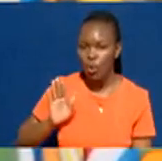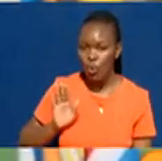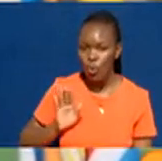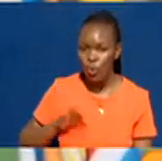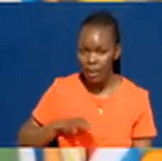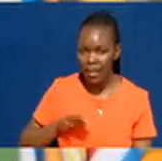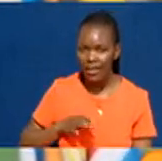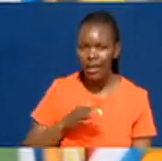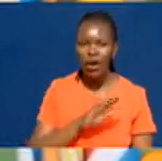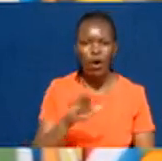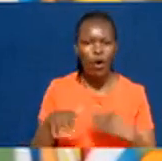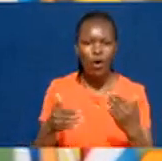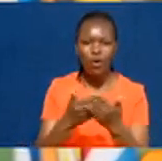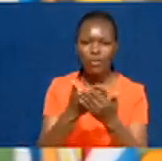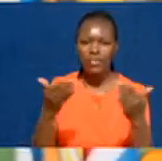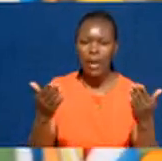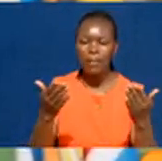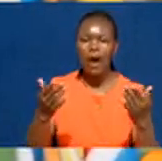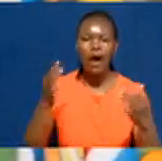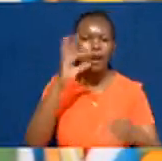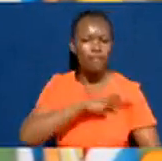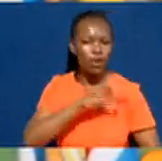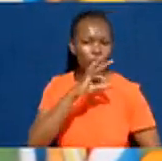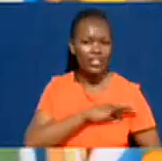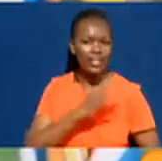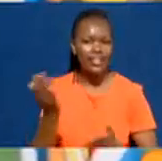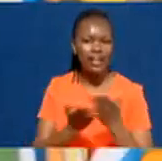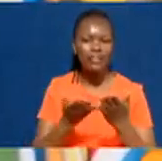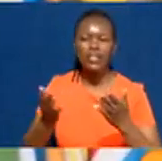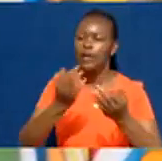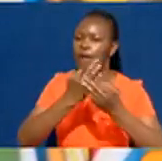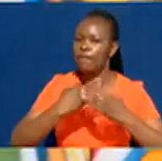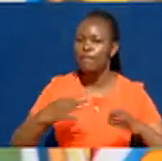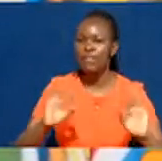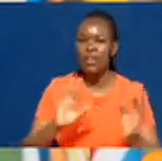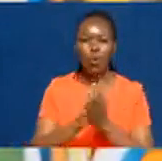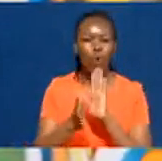volunteered their services for free.